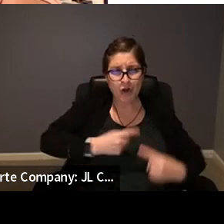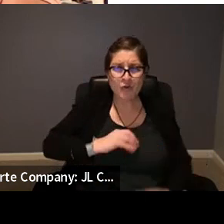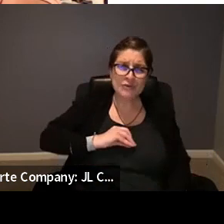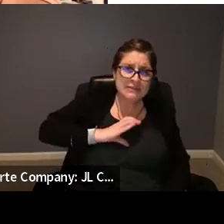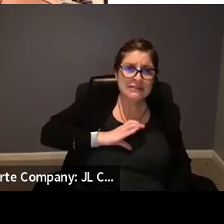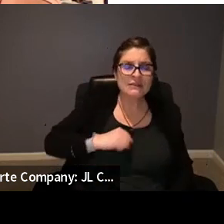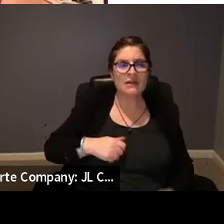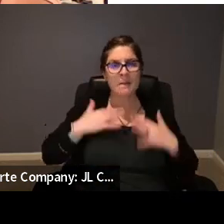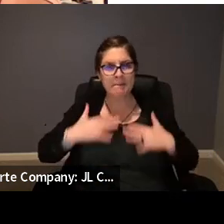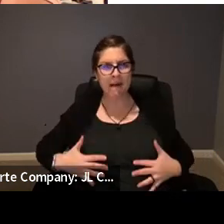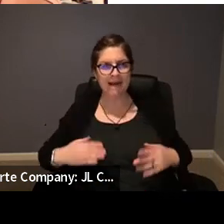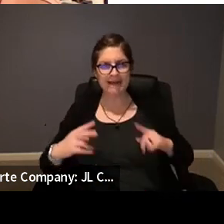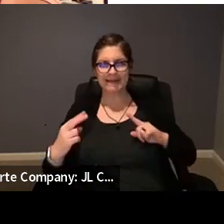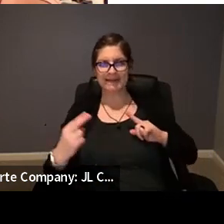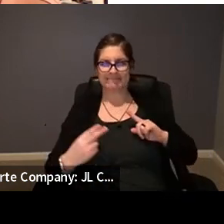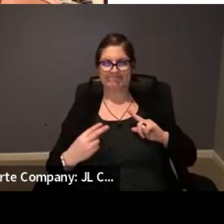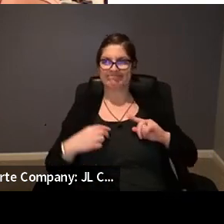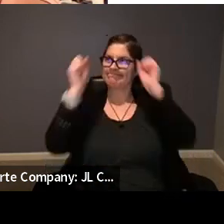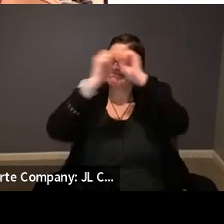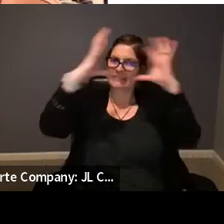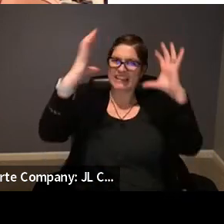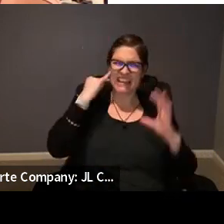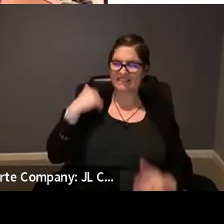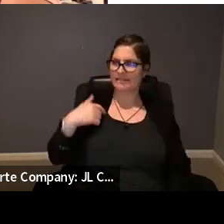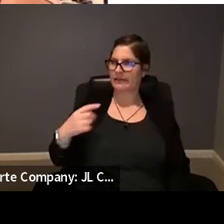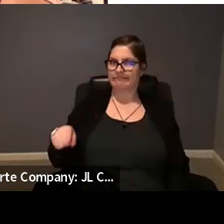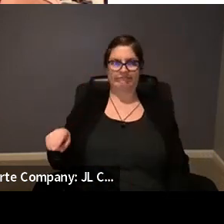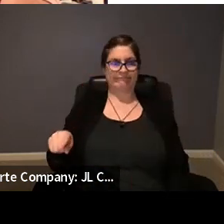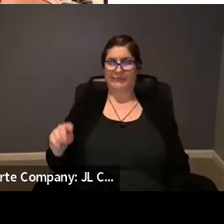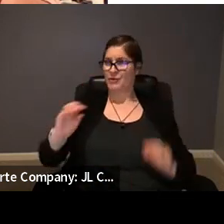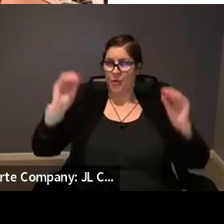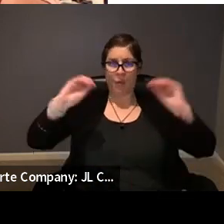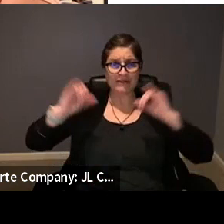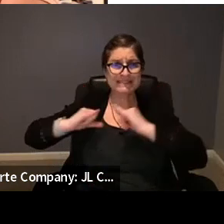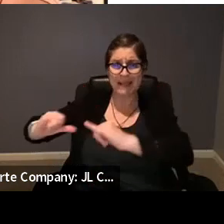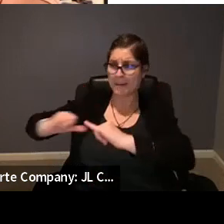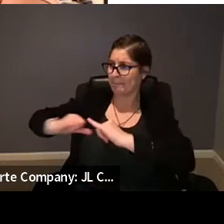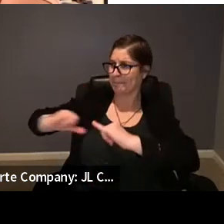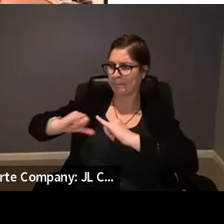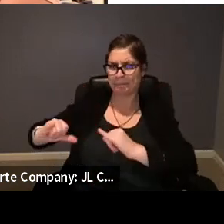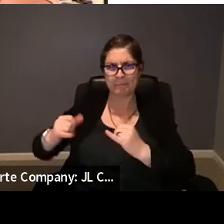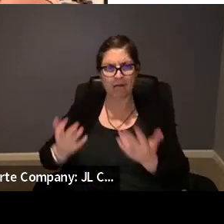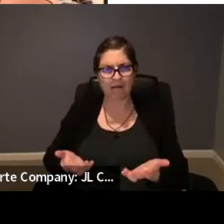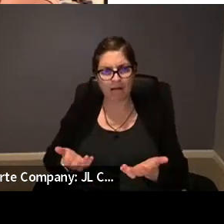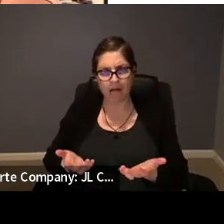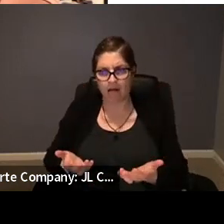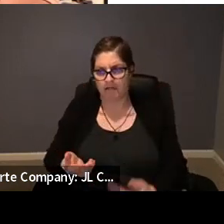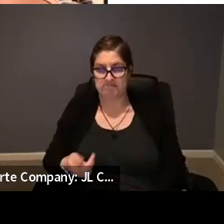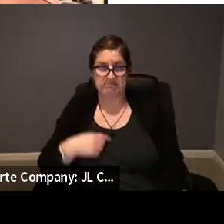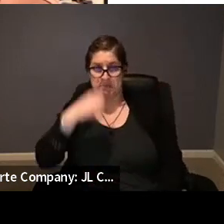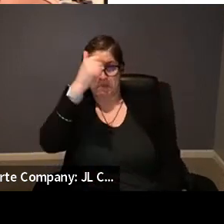You know, when you don't see somebody that looks like you, you know, there's this commonality that like no guy is going to want